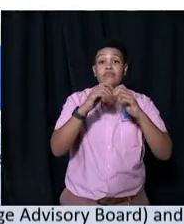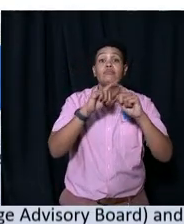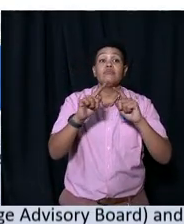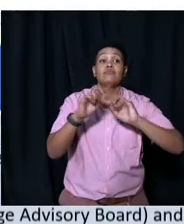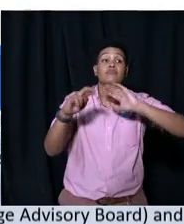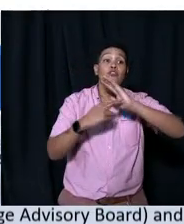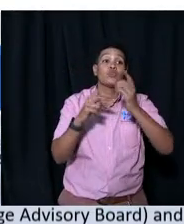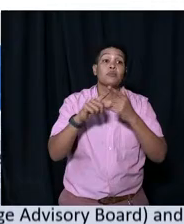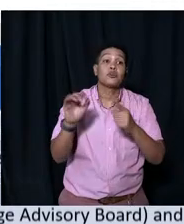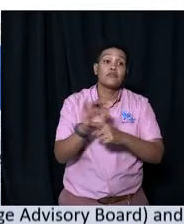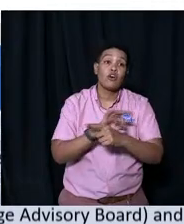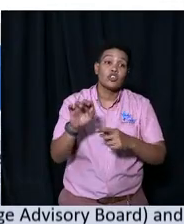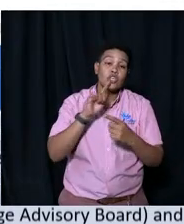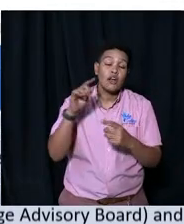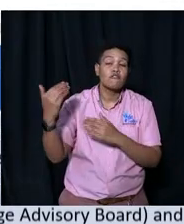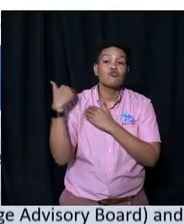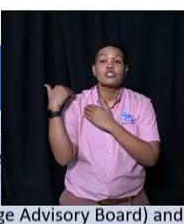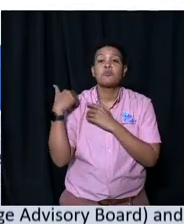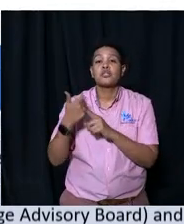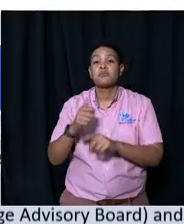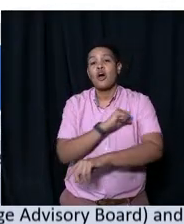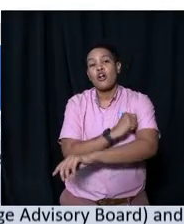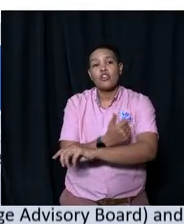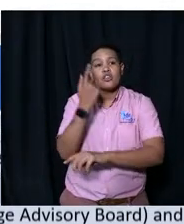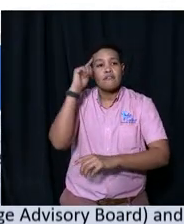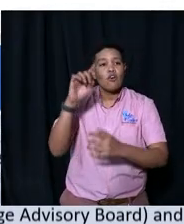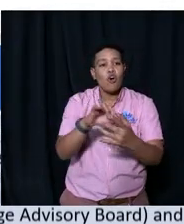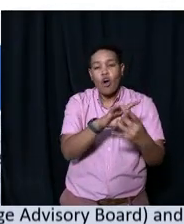the functions of the responsible authorities for